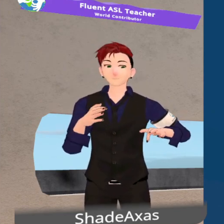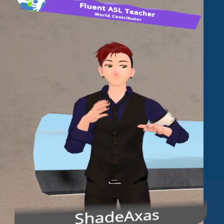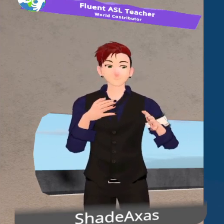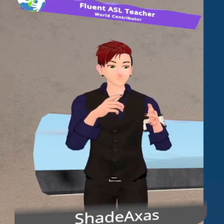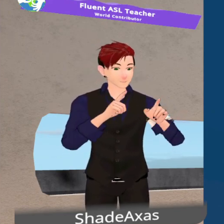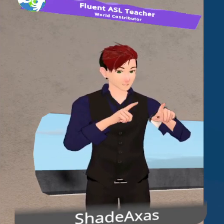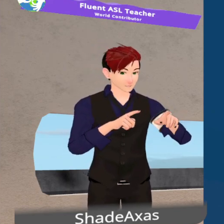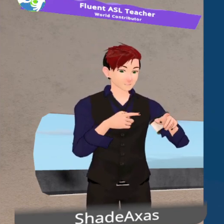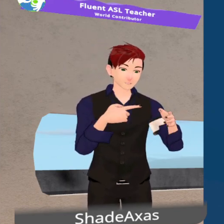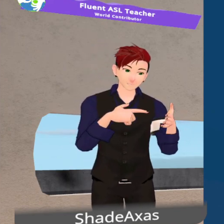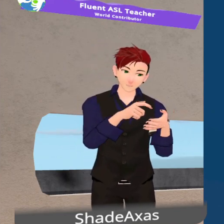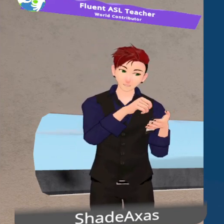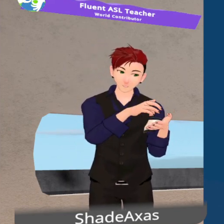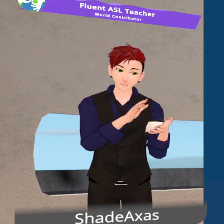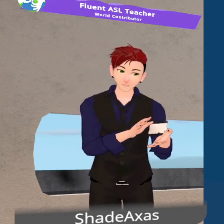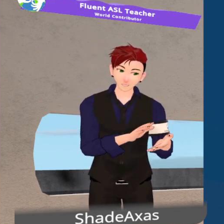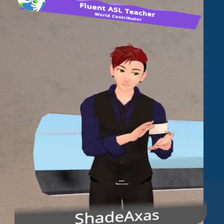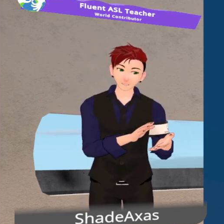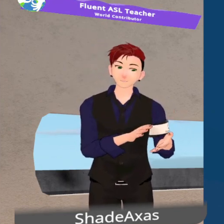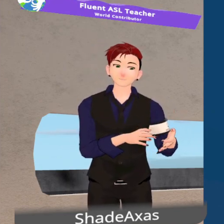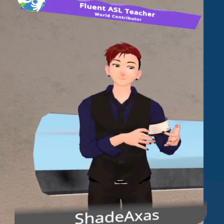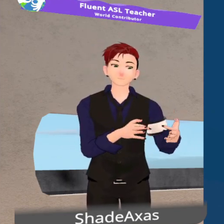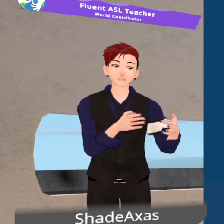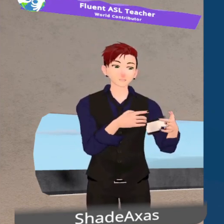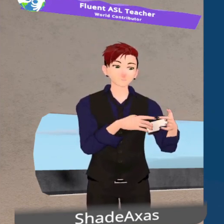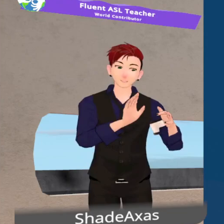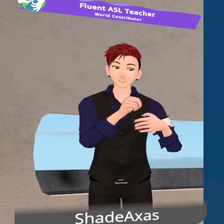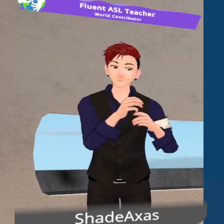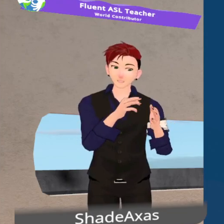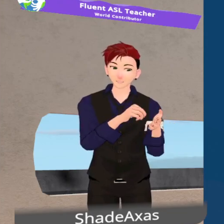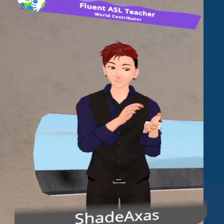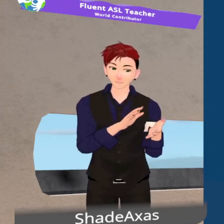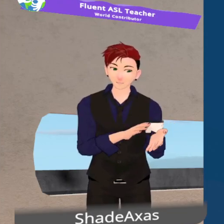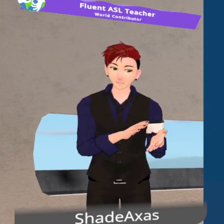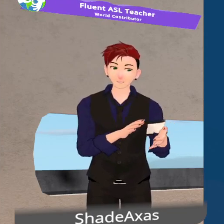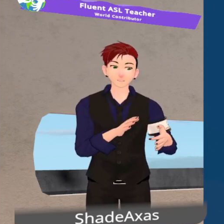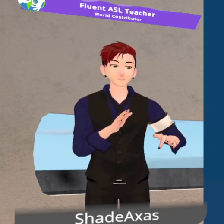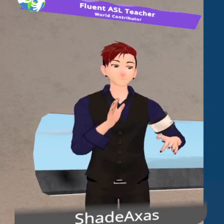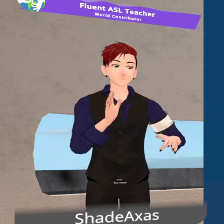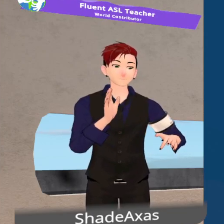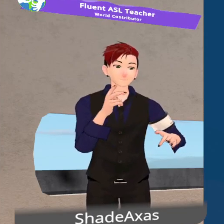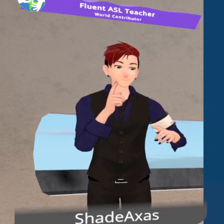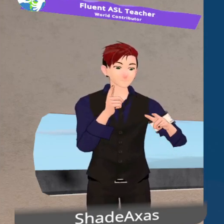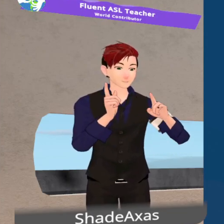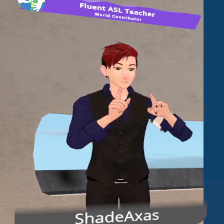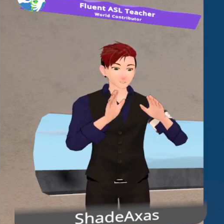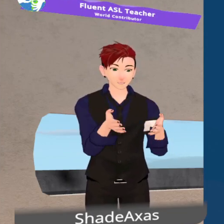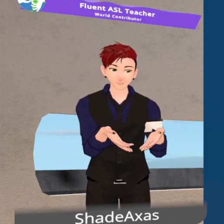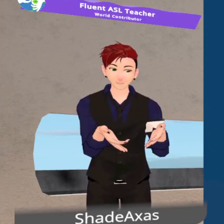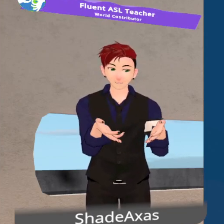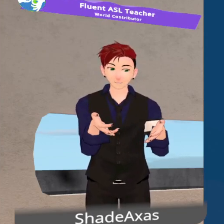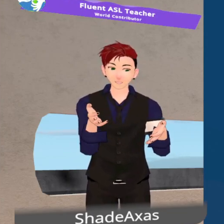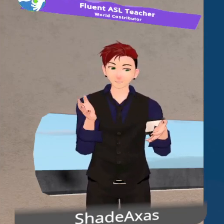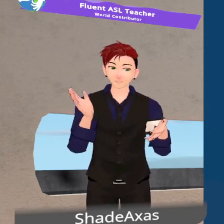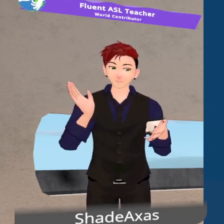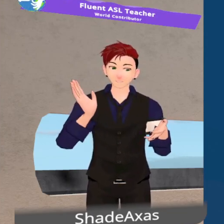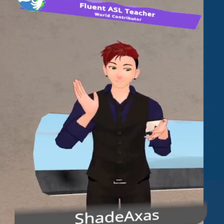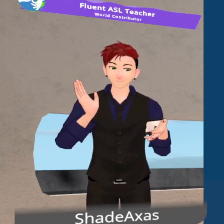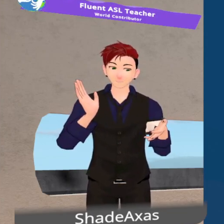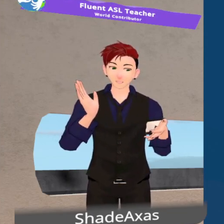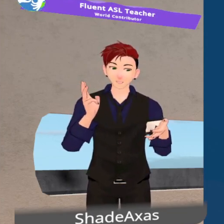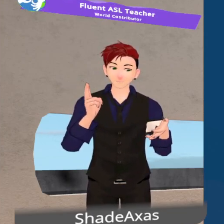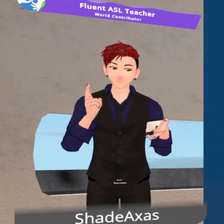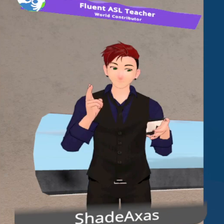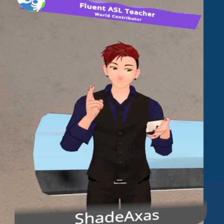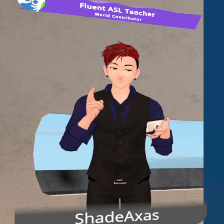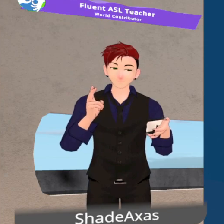often. Attendance, we do track it. We have a bot that tracks it for who goes to all these classes.